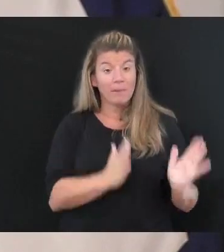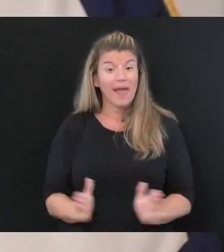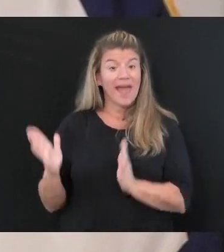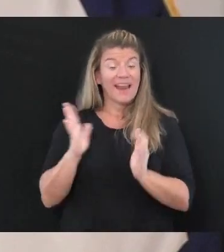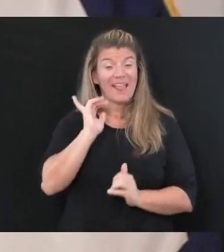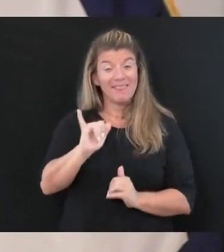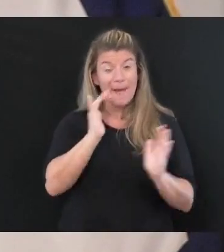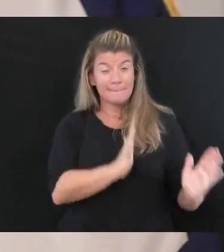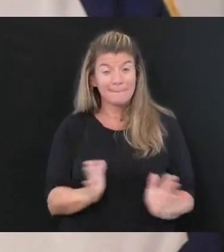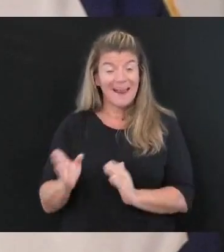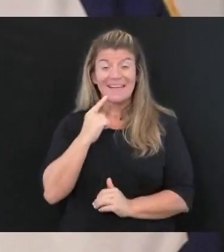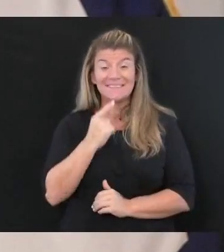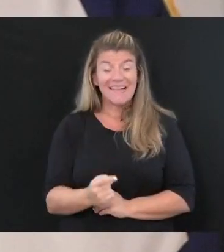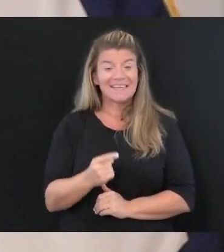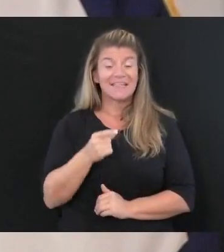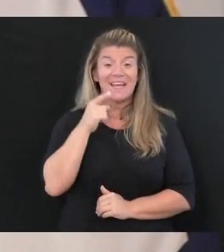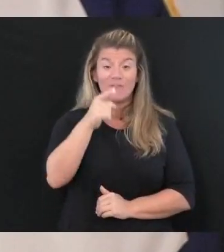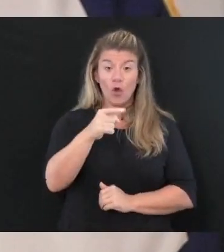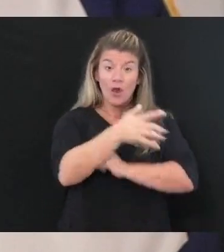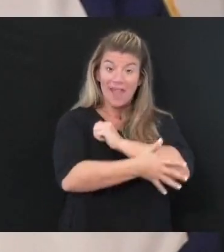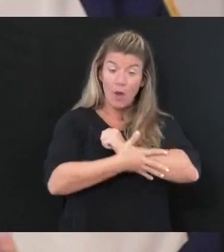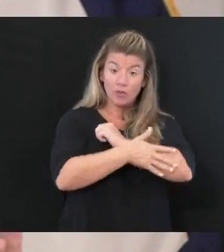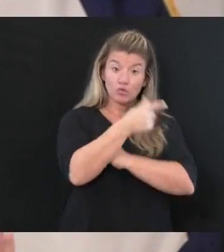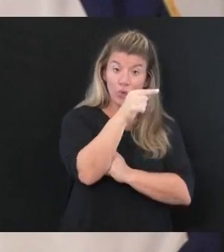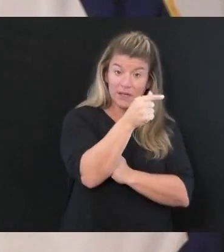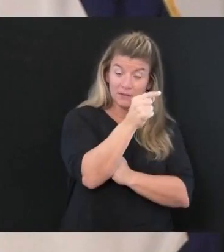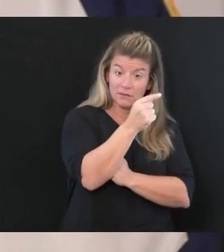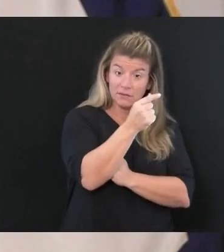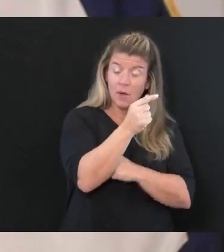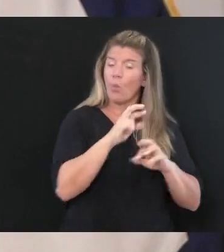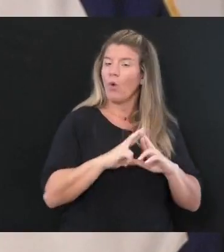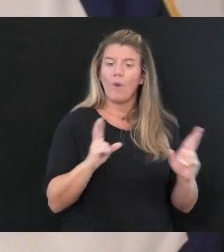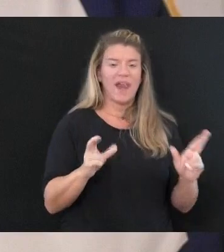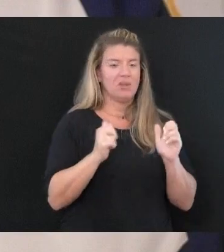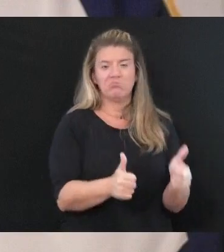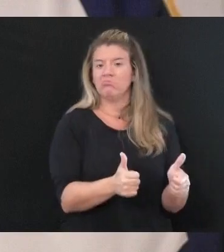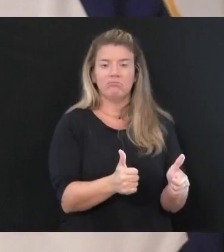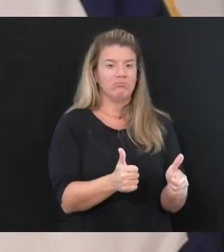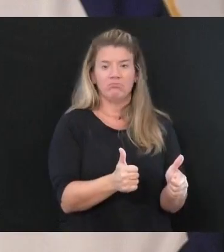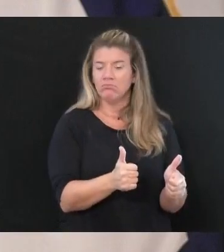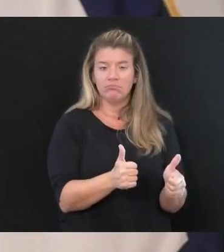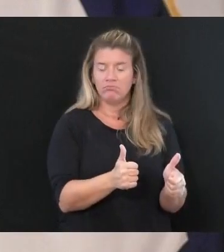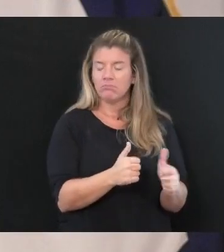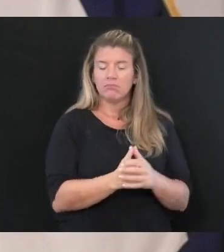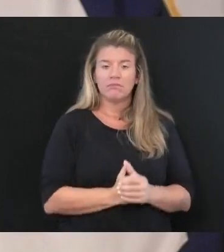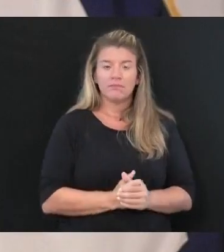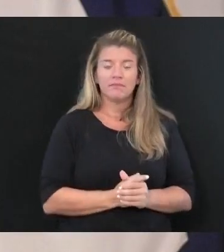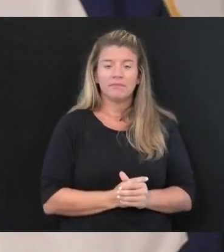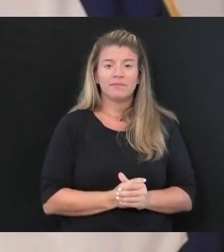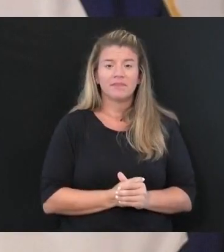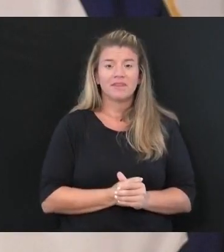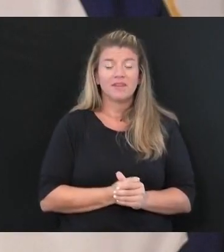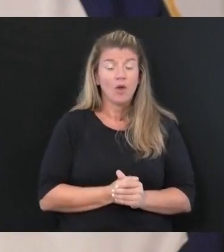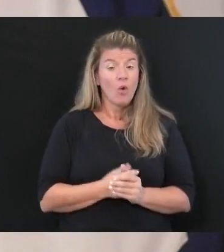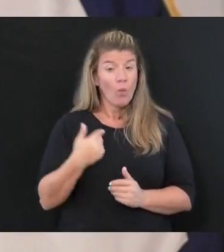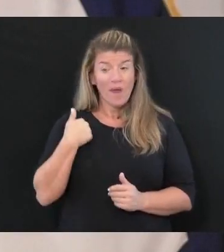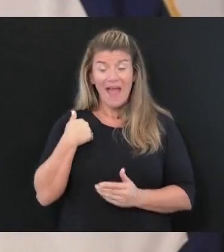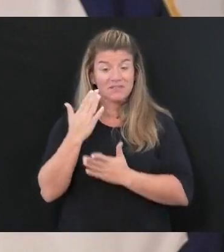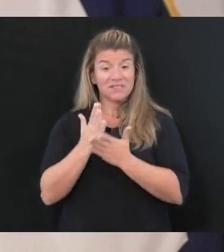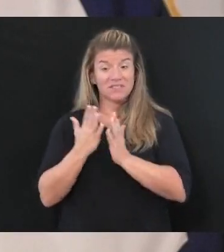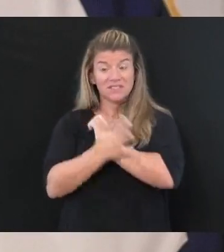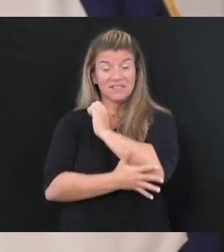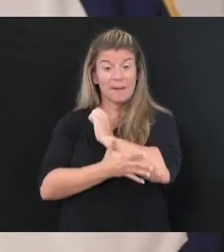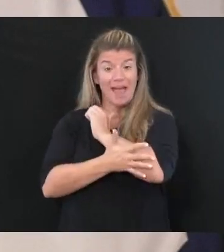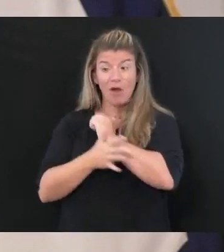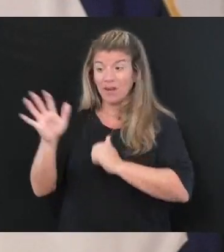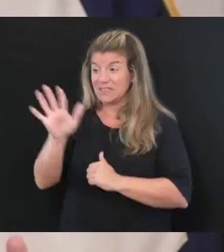says, if you're in a green county, we're ready to go. You know, just think about it. We have counties within the state of West Virginia that